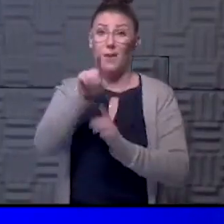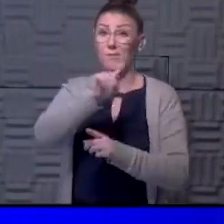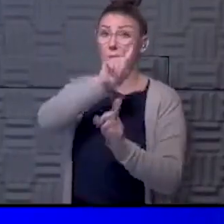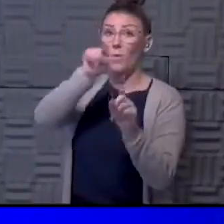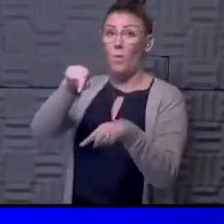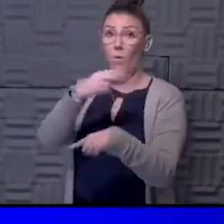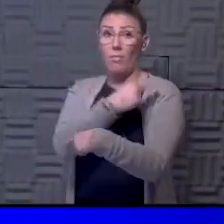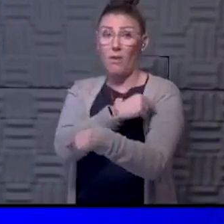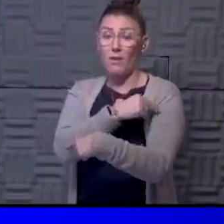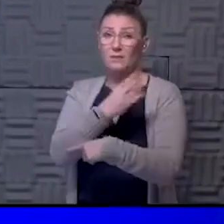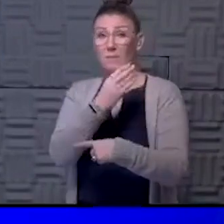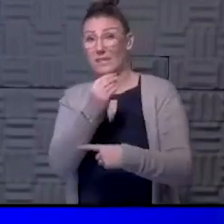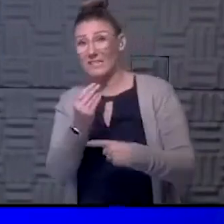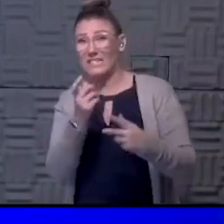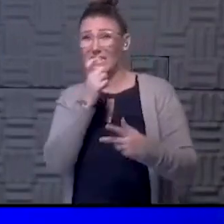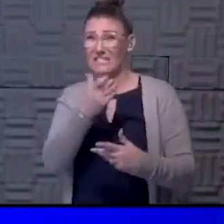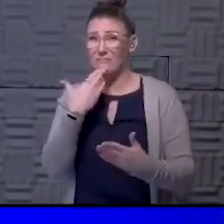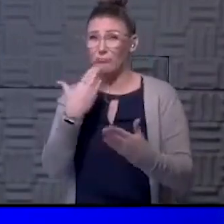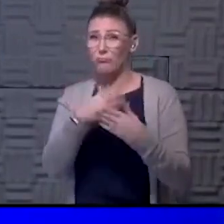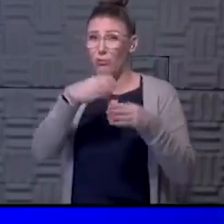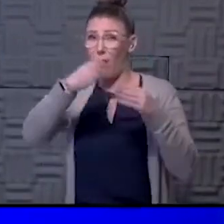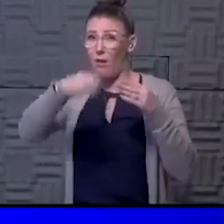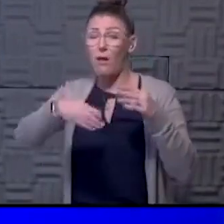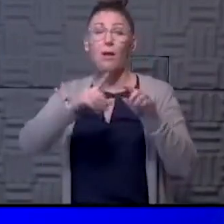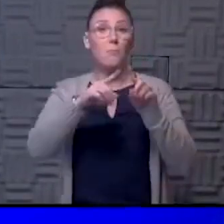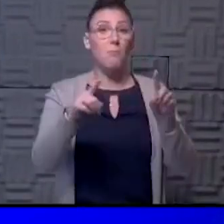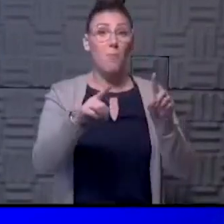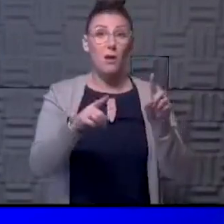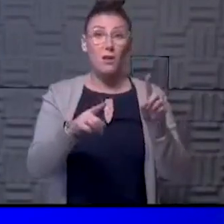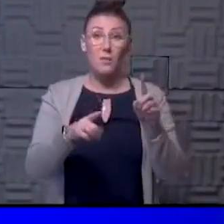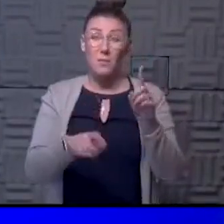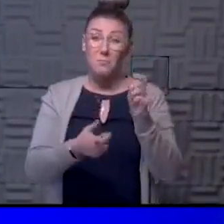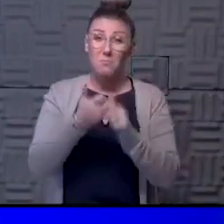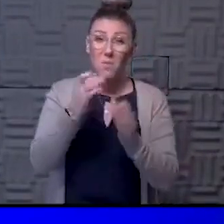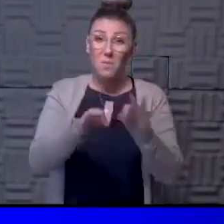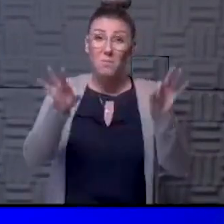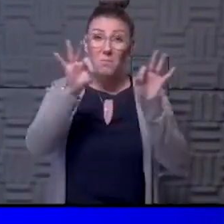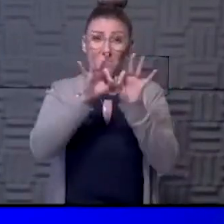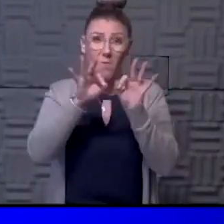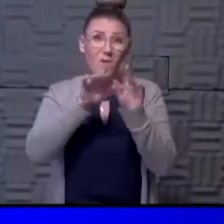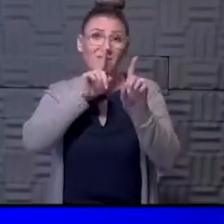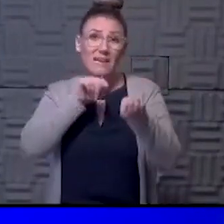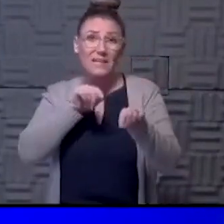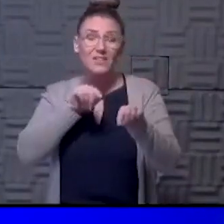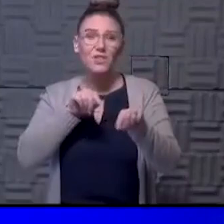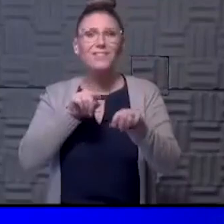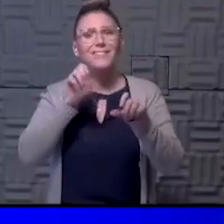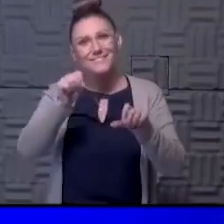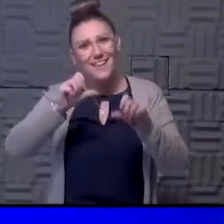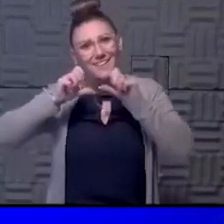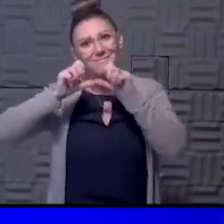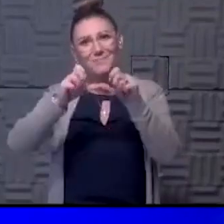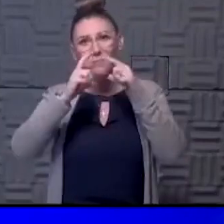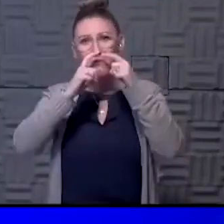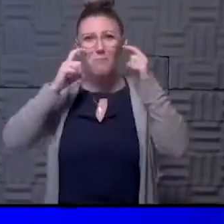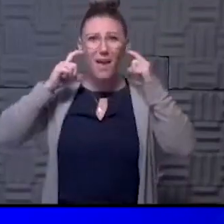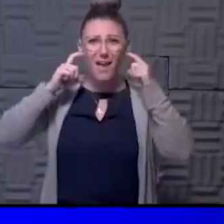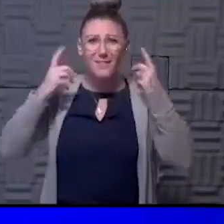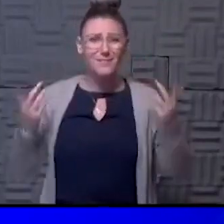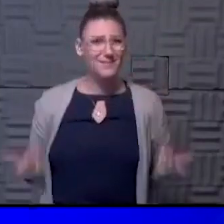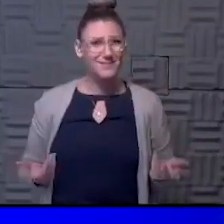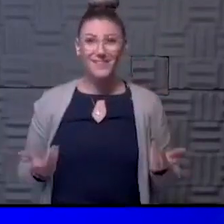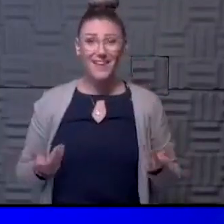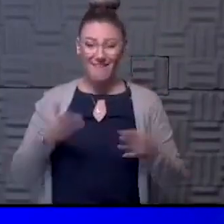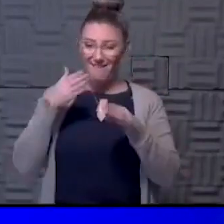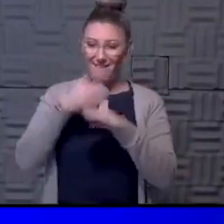have bad outcomes as well. But the main answer to this is yes, you continue to have to wear a mask, because even after